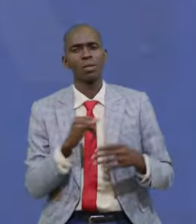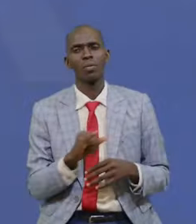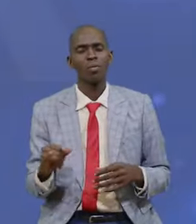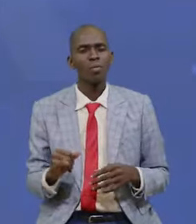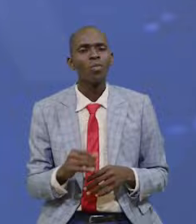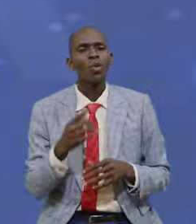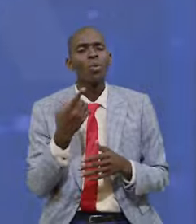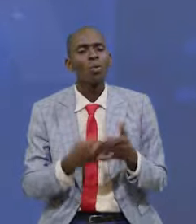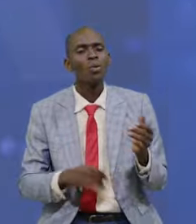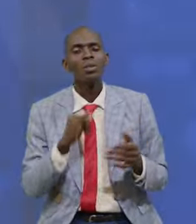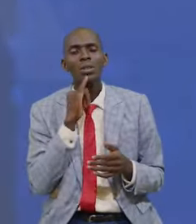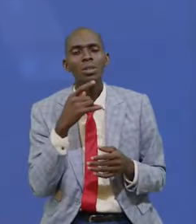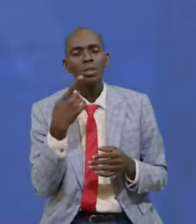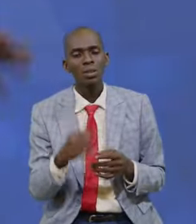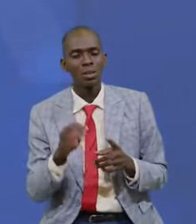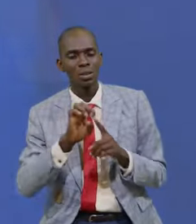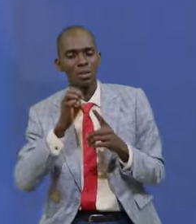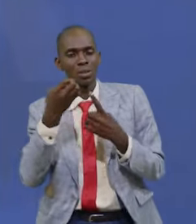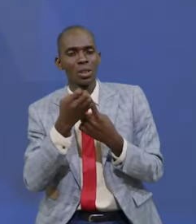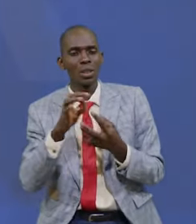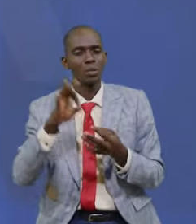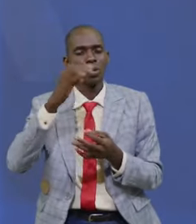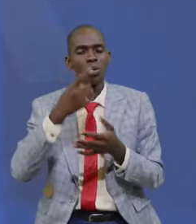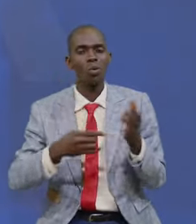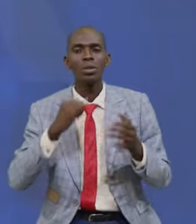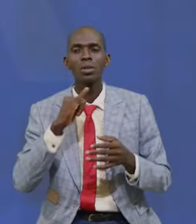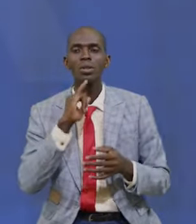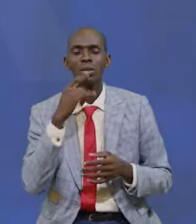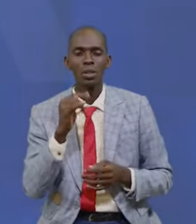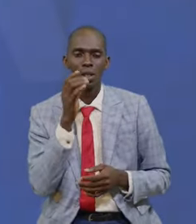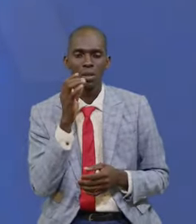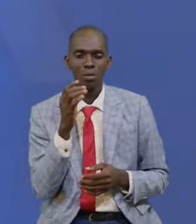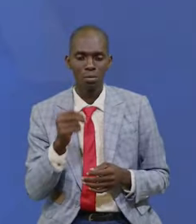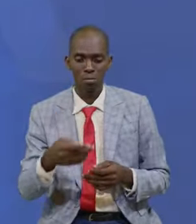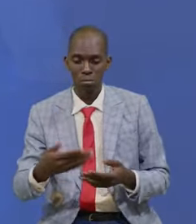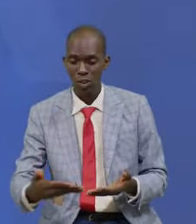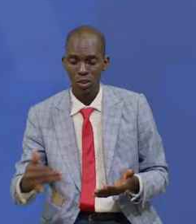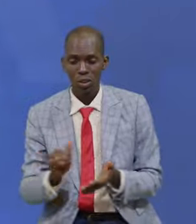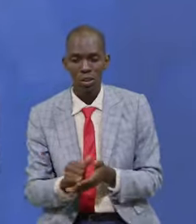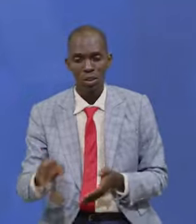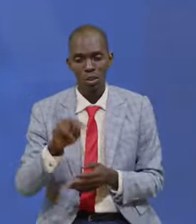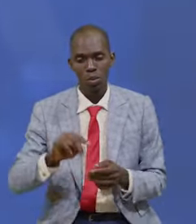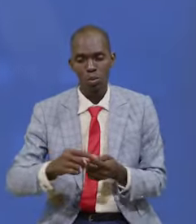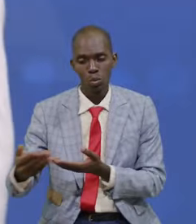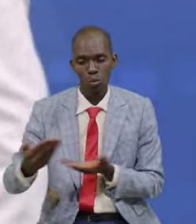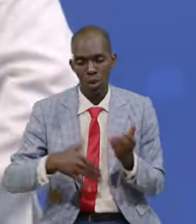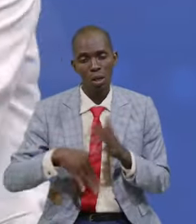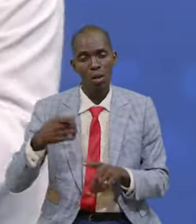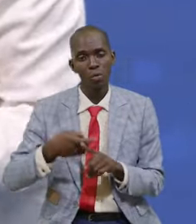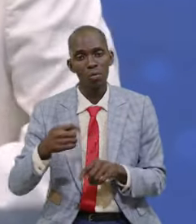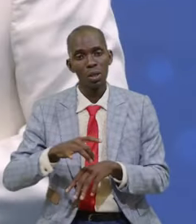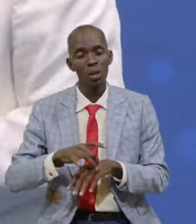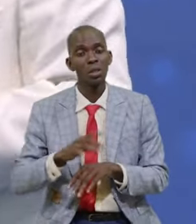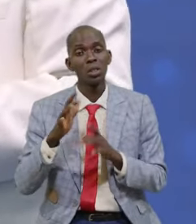territorial spirit? And what's the curse that they needed to dig up? Jesus never told anyone